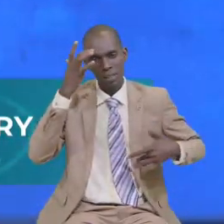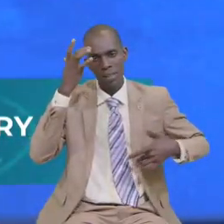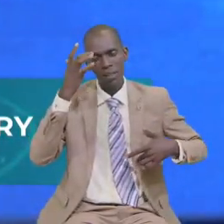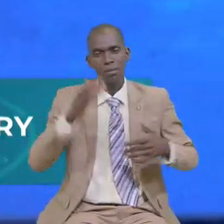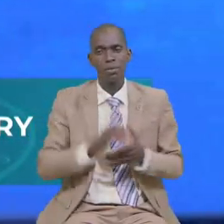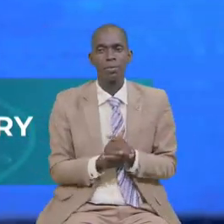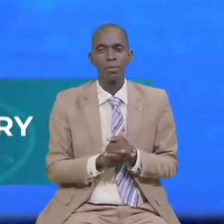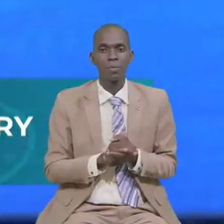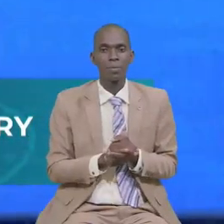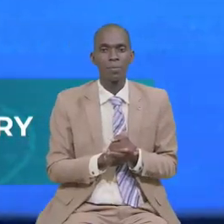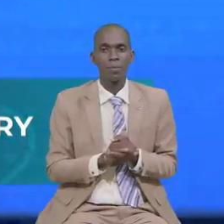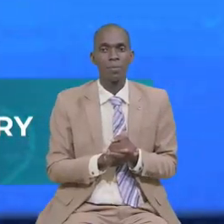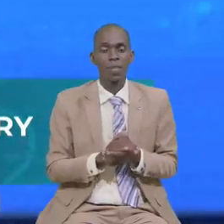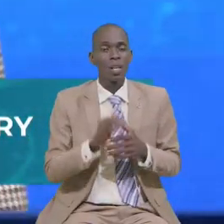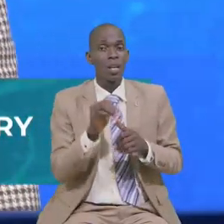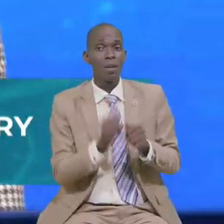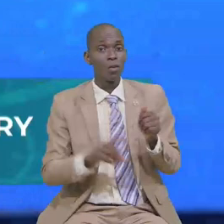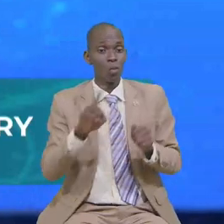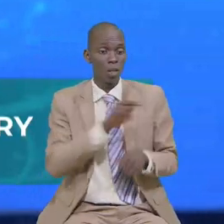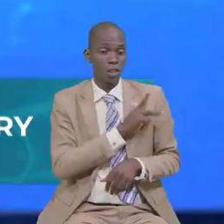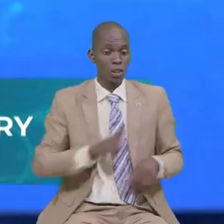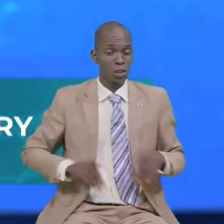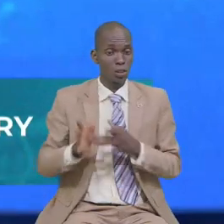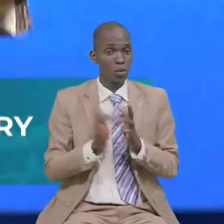You know, everywhere Jesus went,